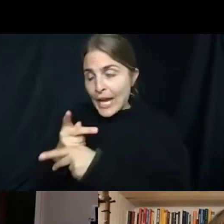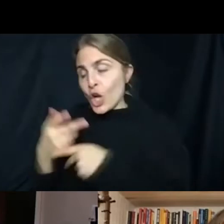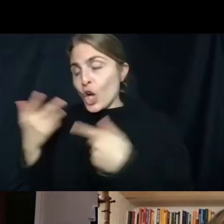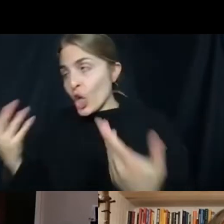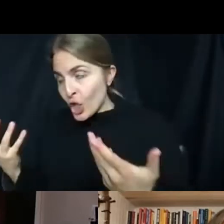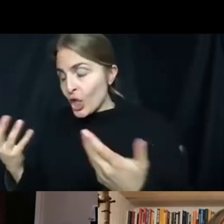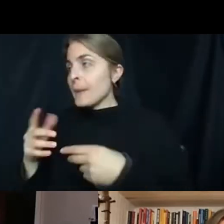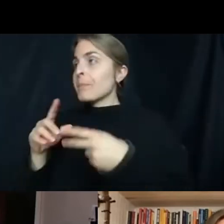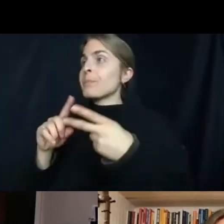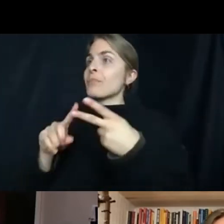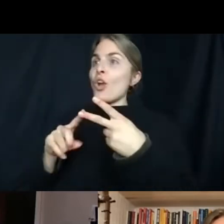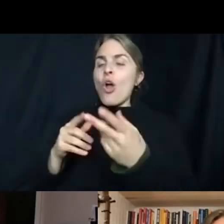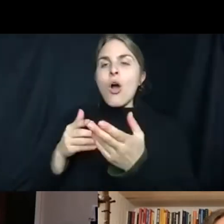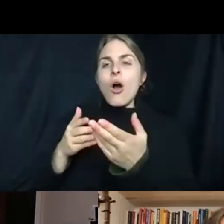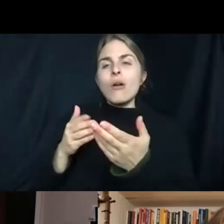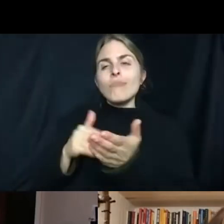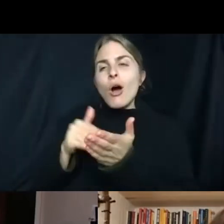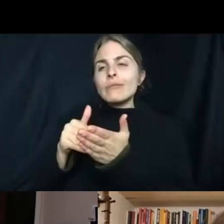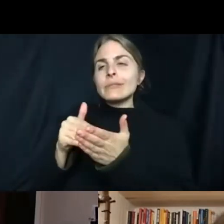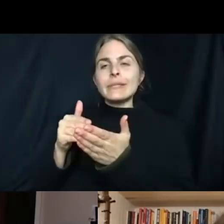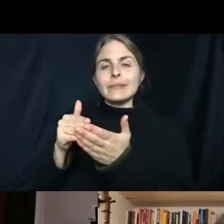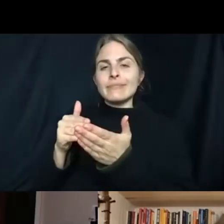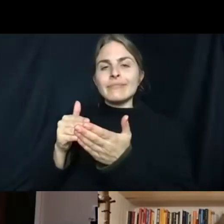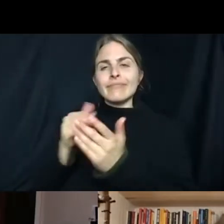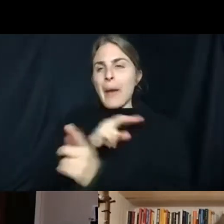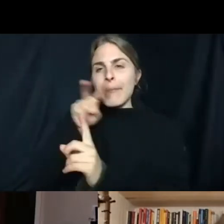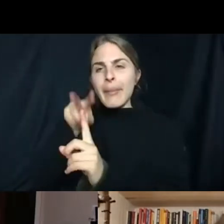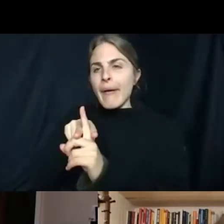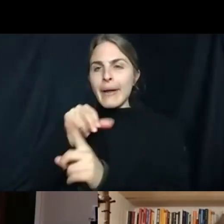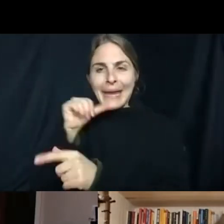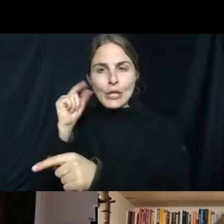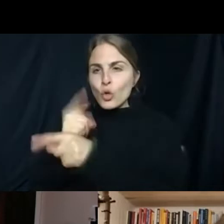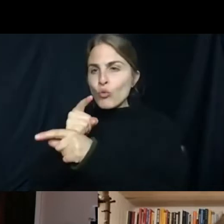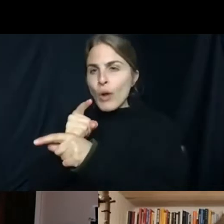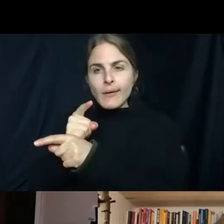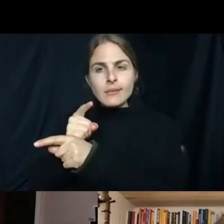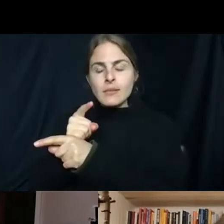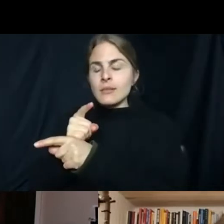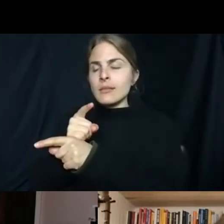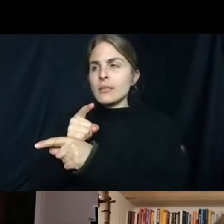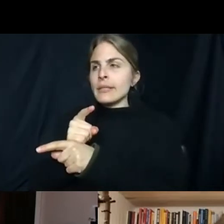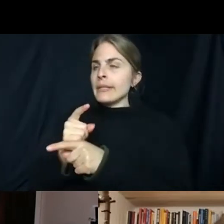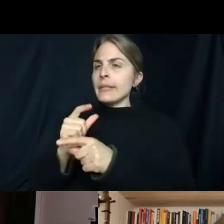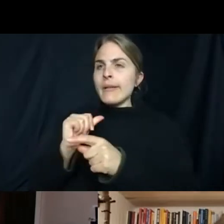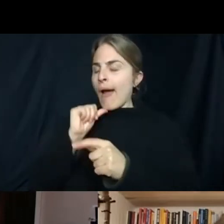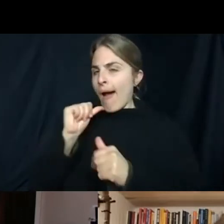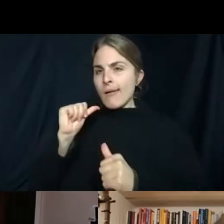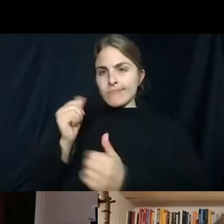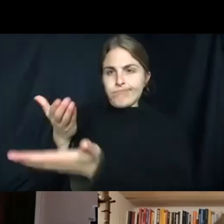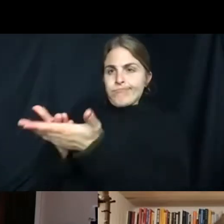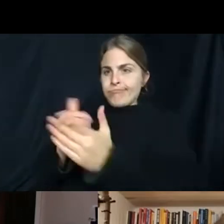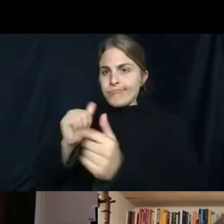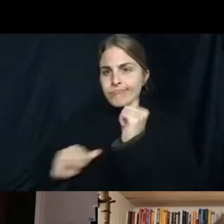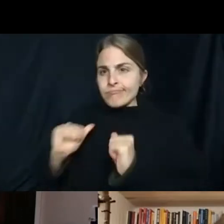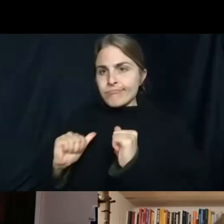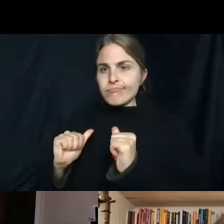They often apply incredibly incorrect and unscientifically founded ideas of weight and